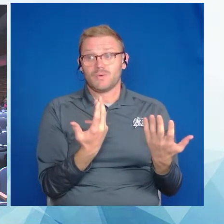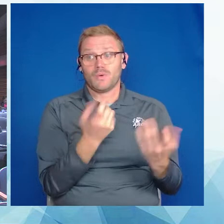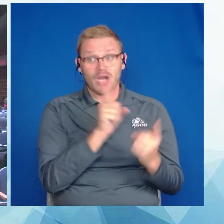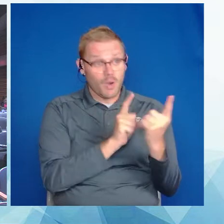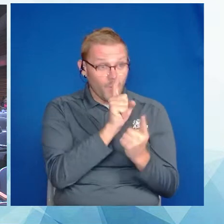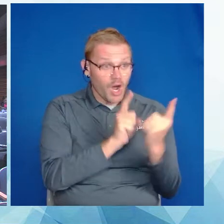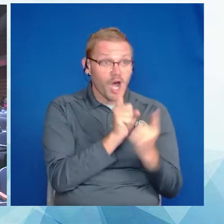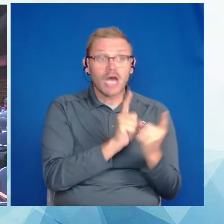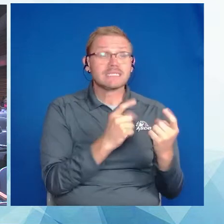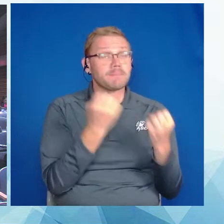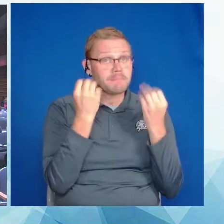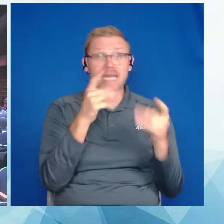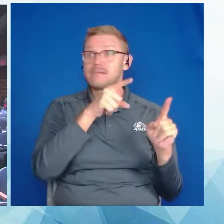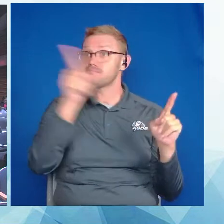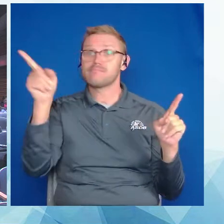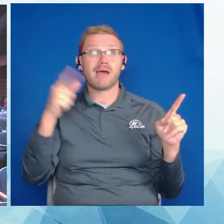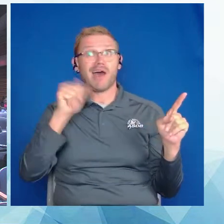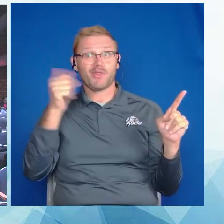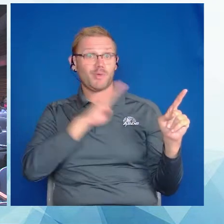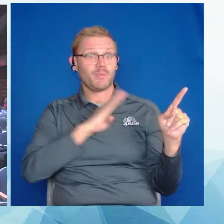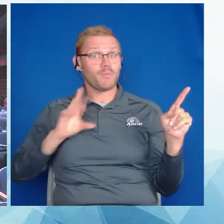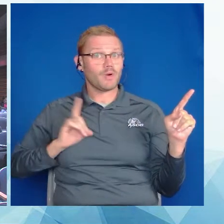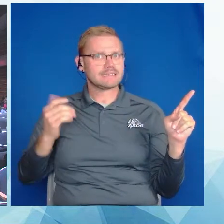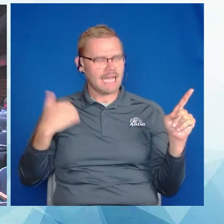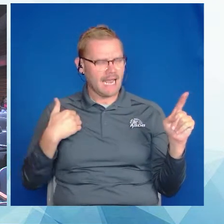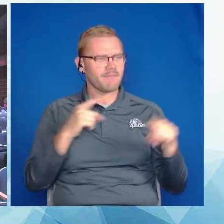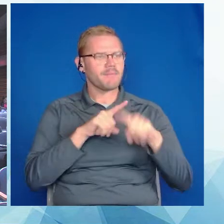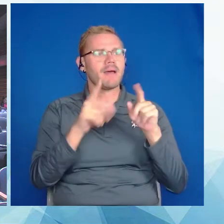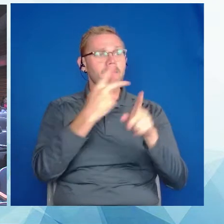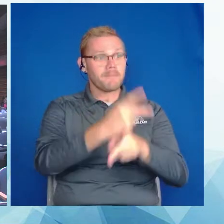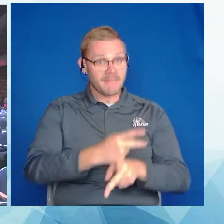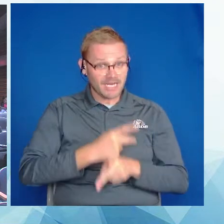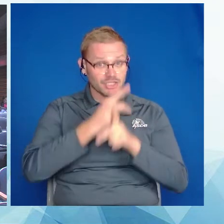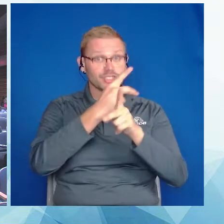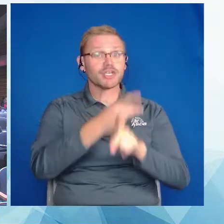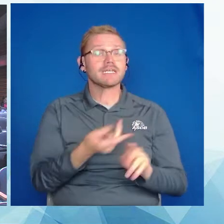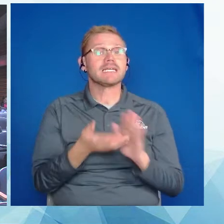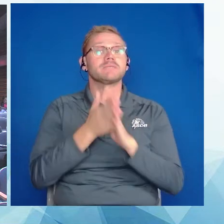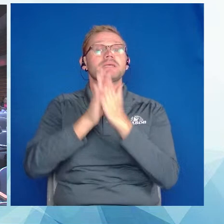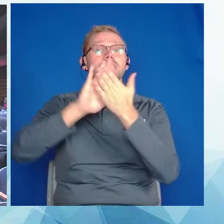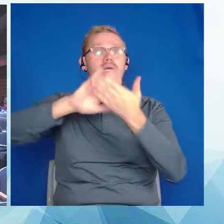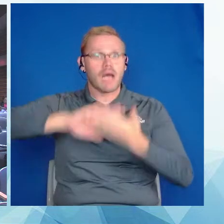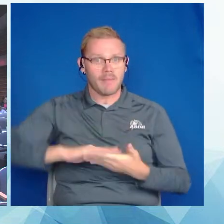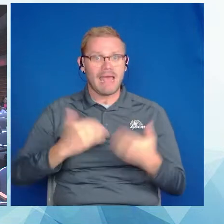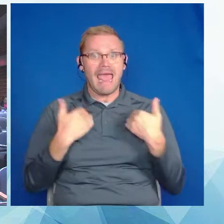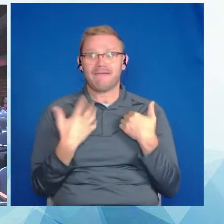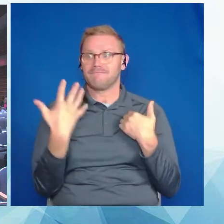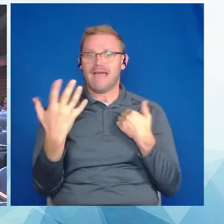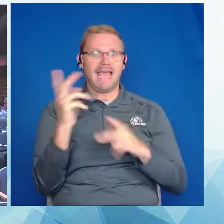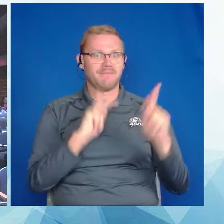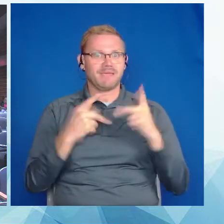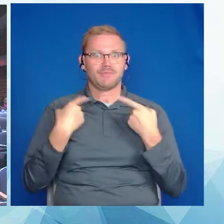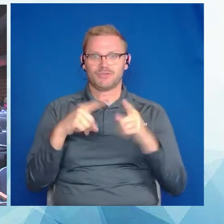boards do that. Just be careful that it does not expand to meet the quorum.